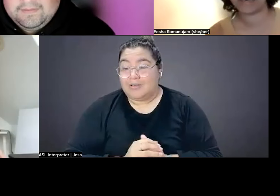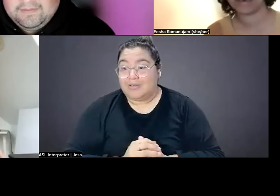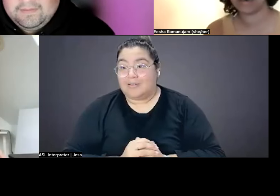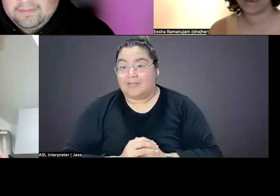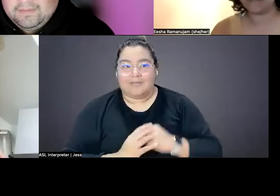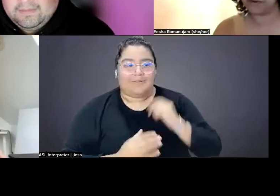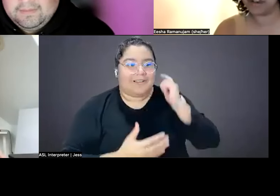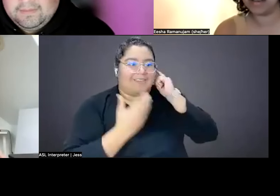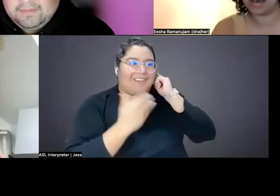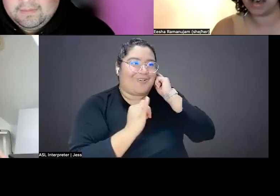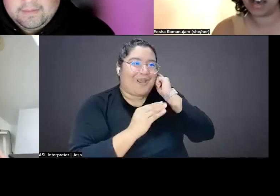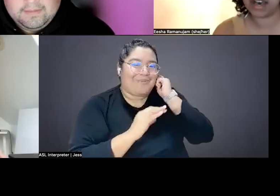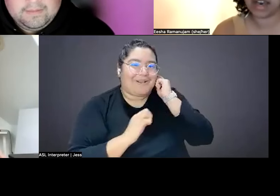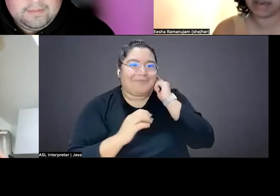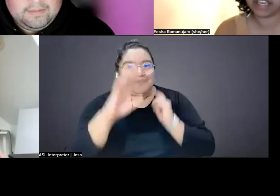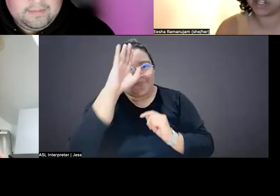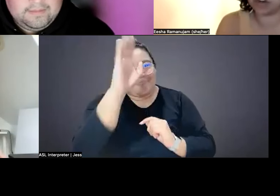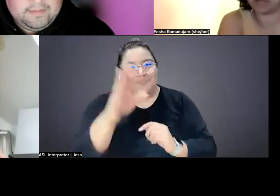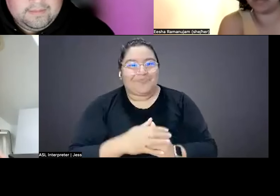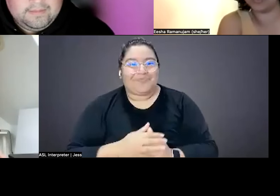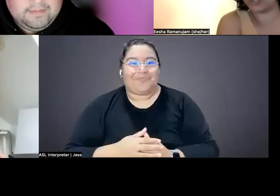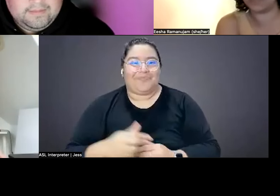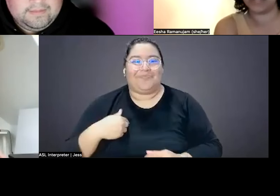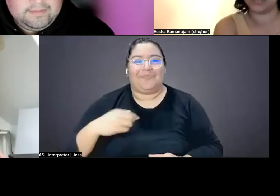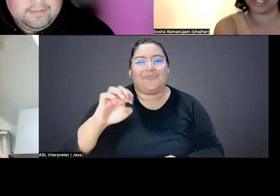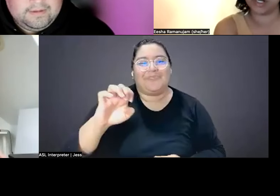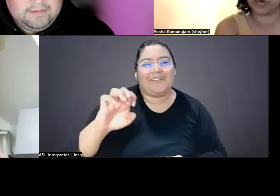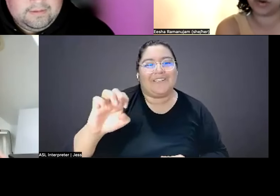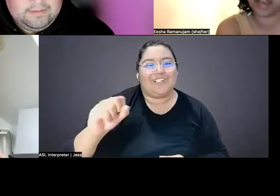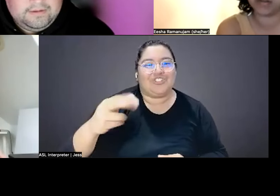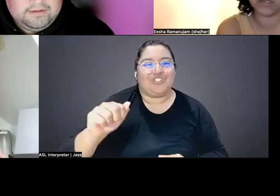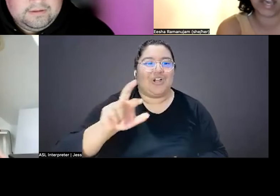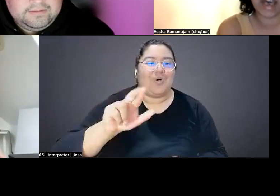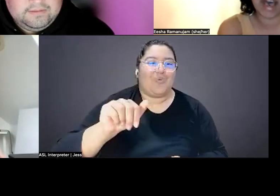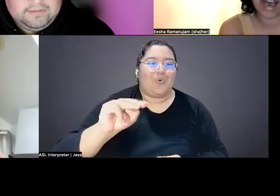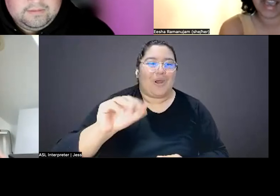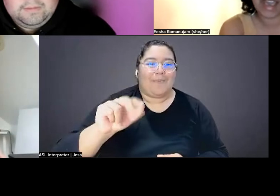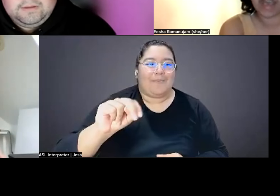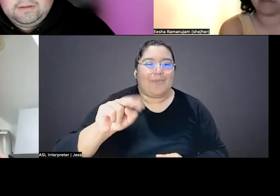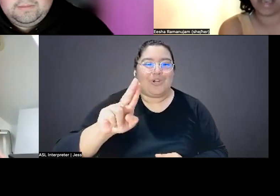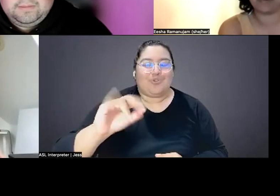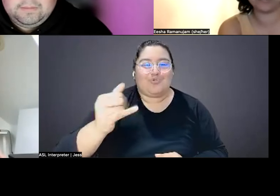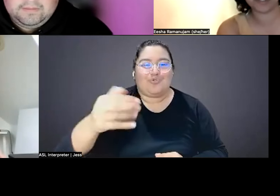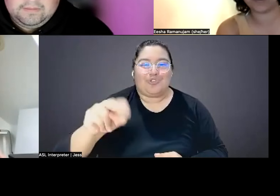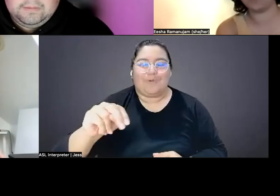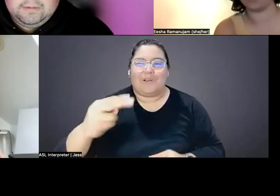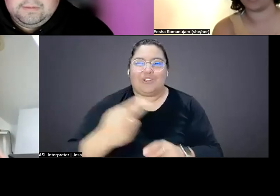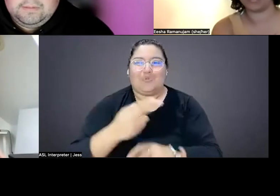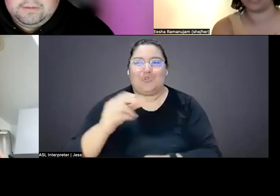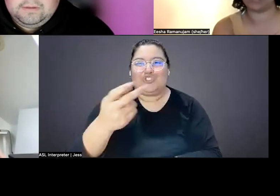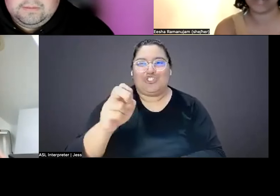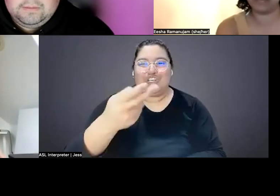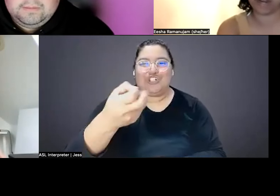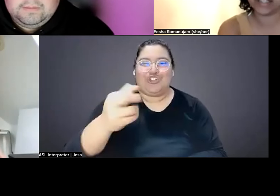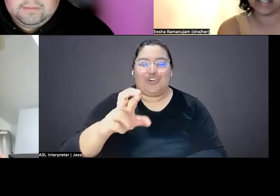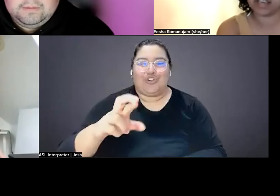Thanks, Jaime. Hi, everyone. I'm Isha Ramanujam. I use she, her pronouns. I am a research fellow